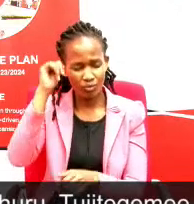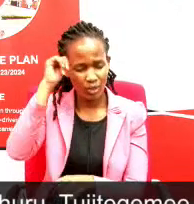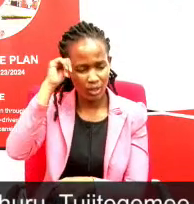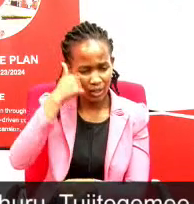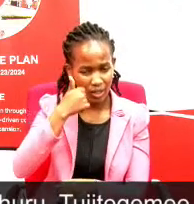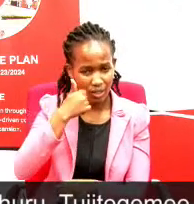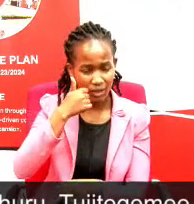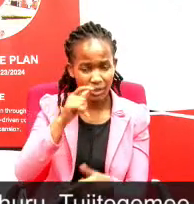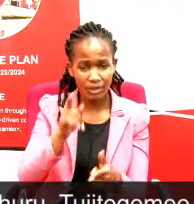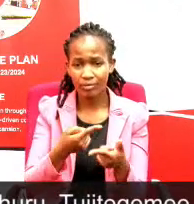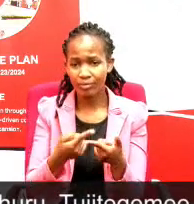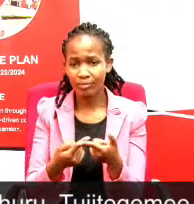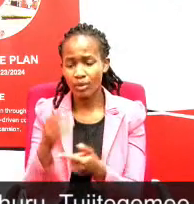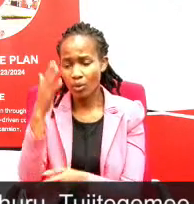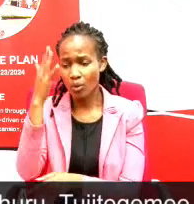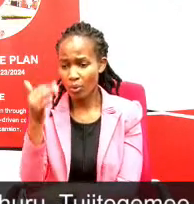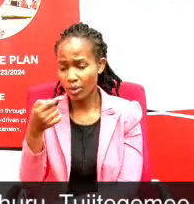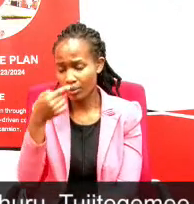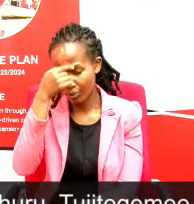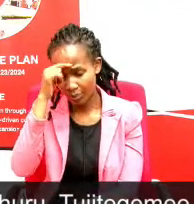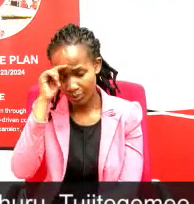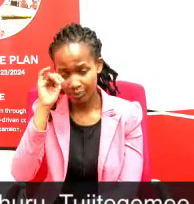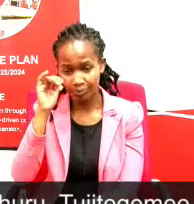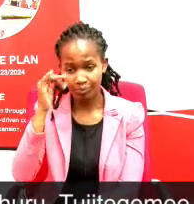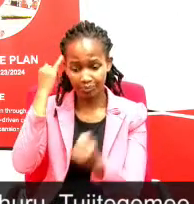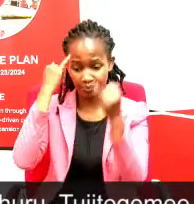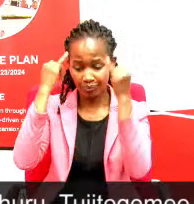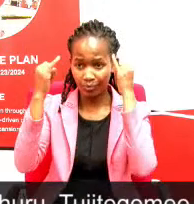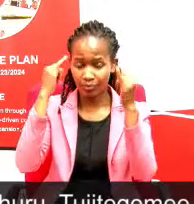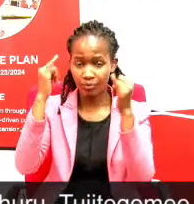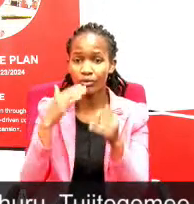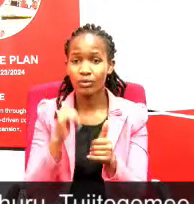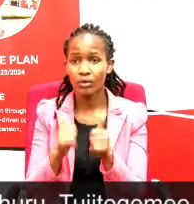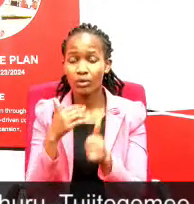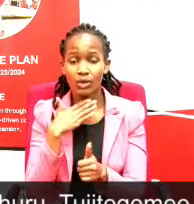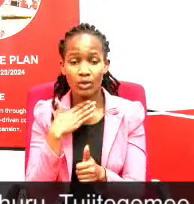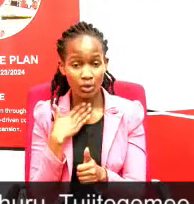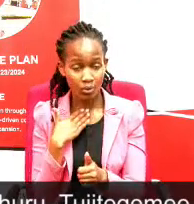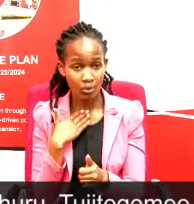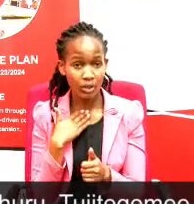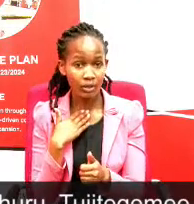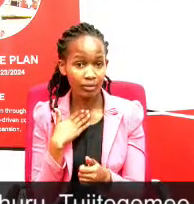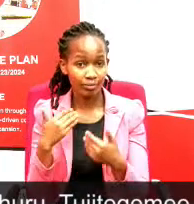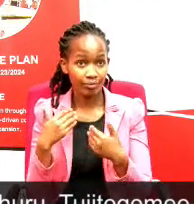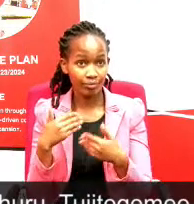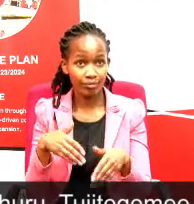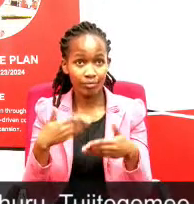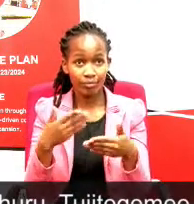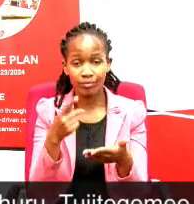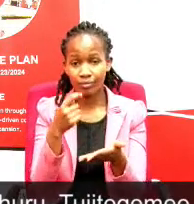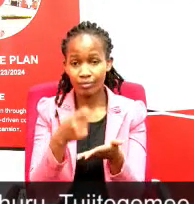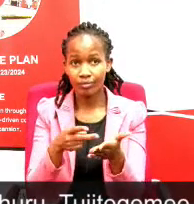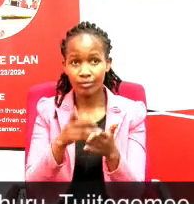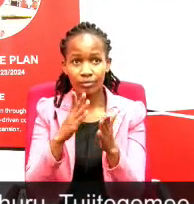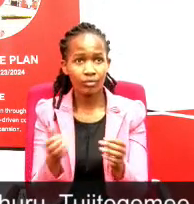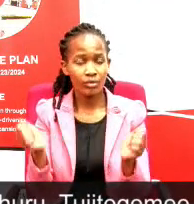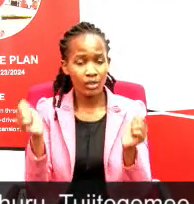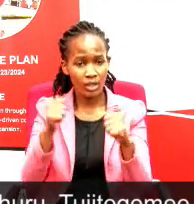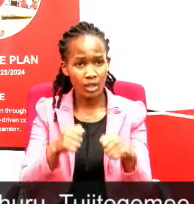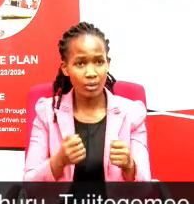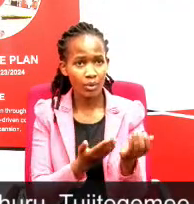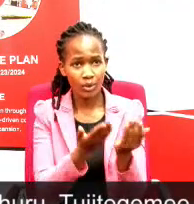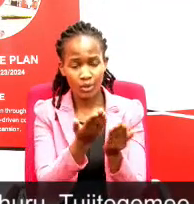blockchain, because the idea that you want to segment your taxpayers, you're able to serve them based on their